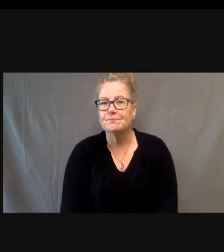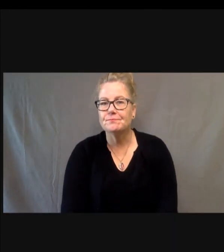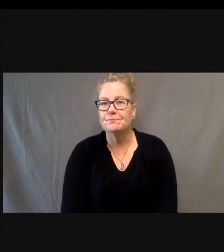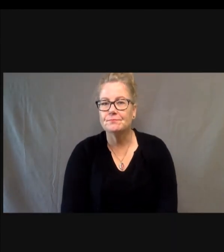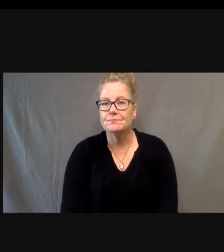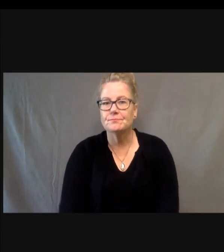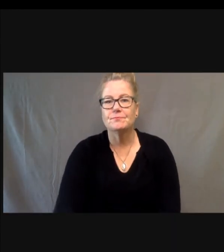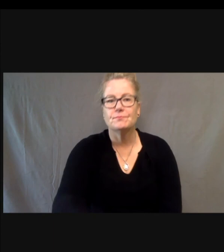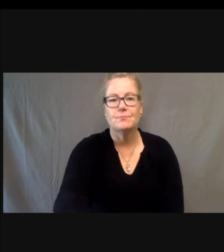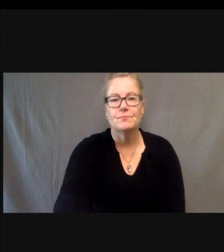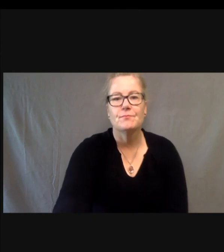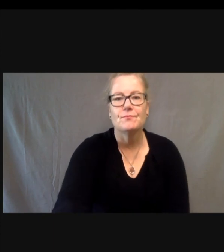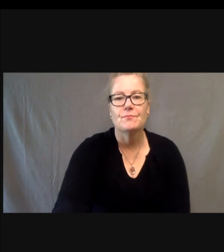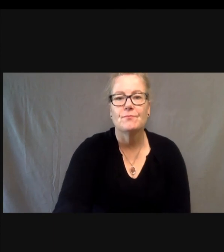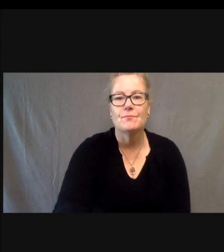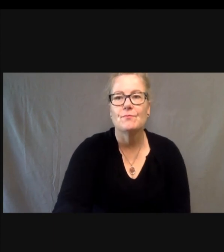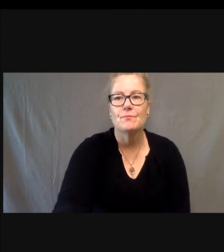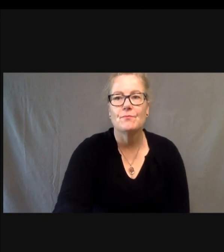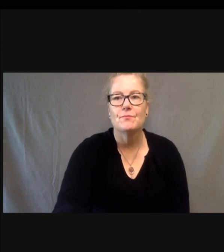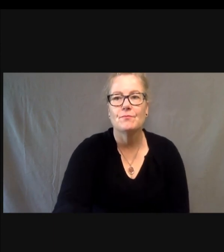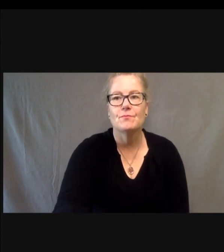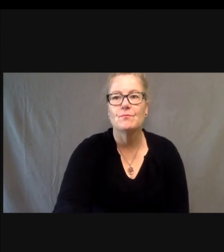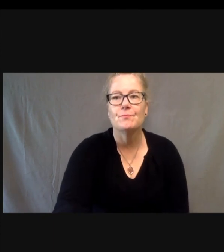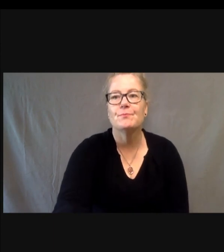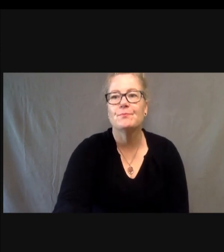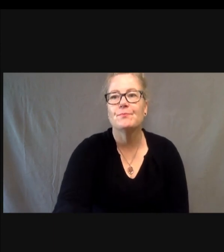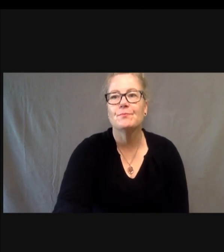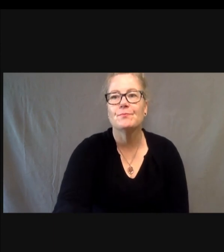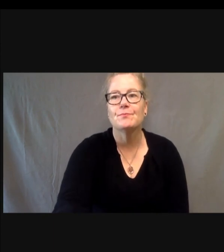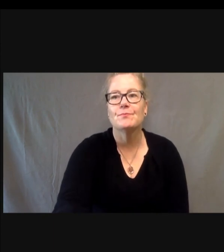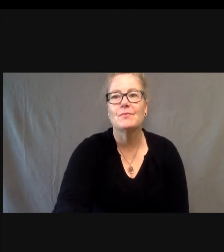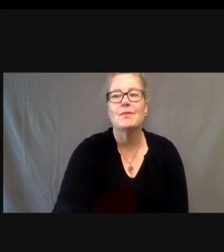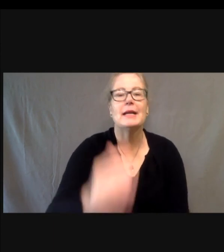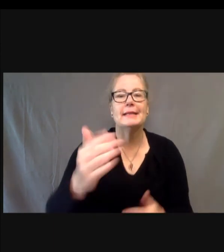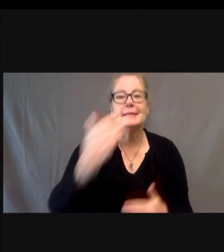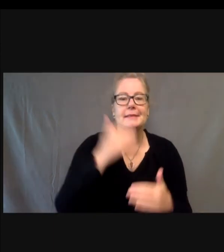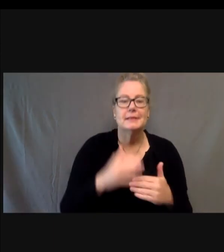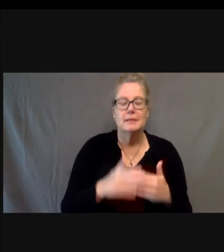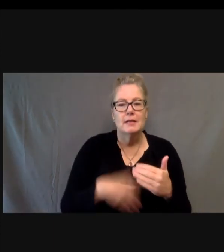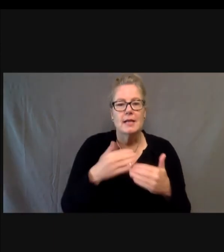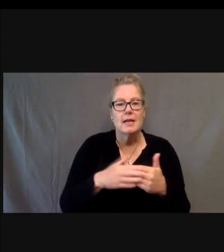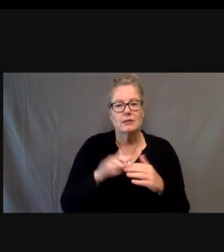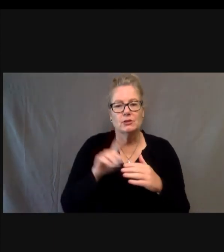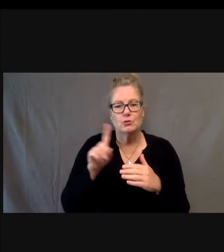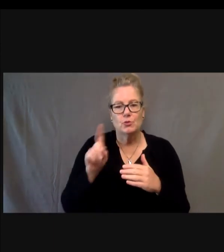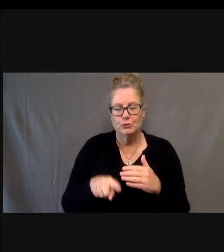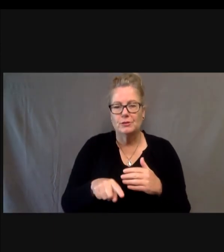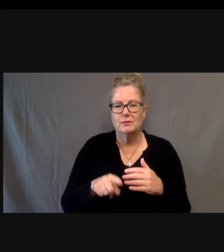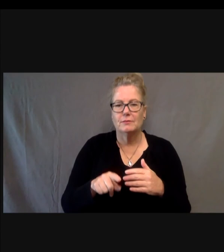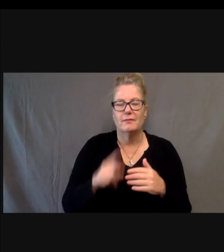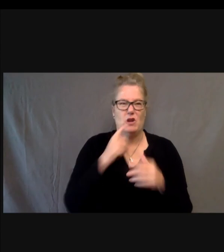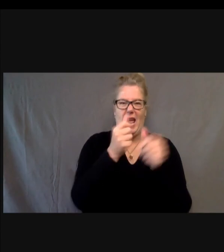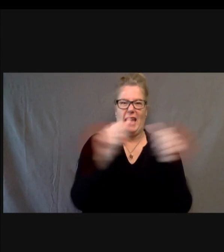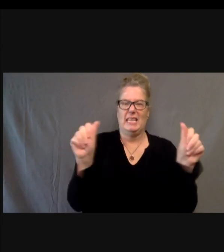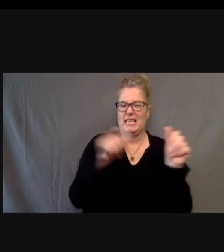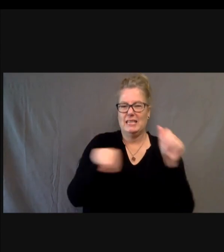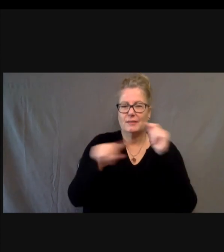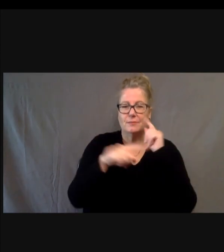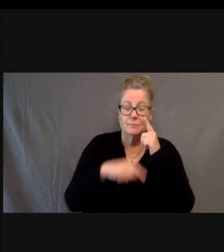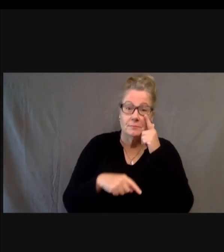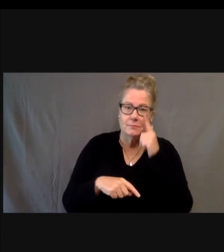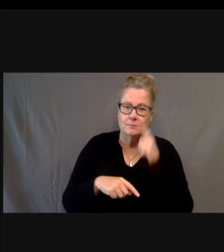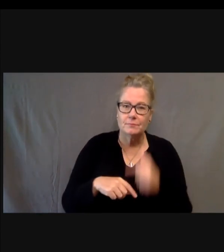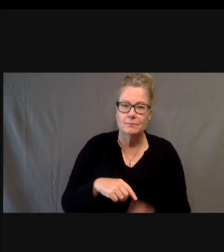And this question can be for any of you. At institutions with less accepting cultures, how do medical students